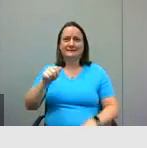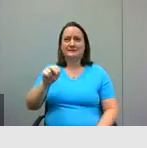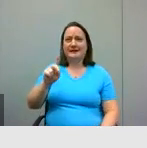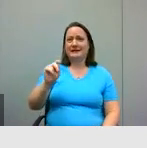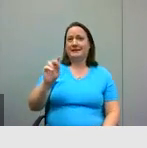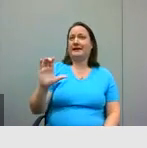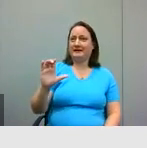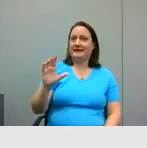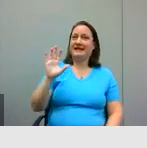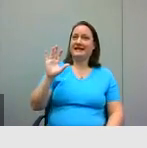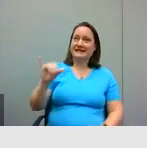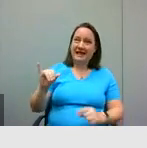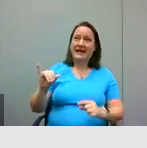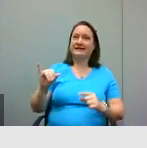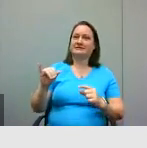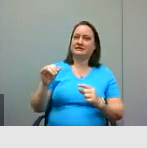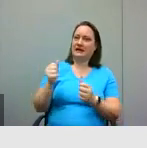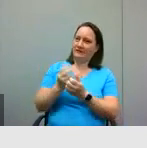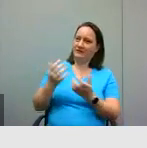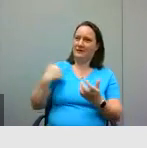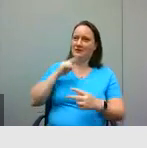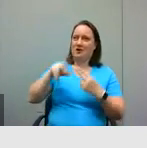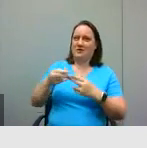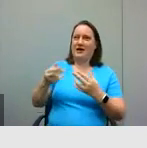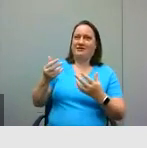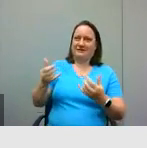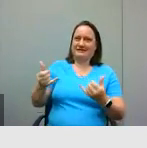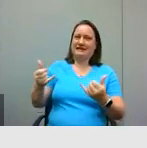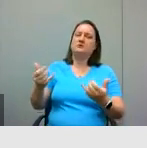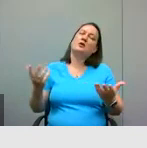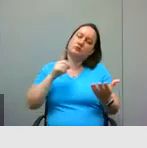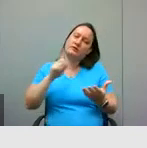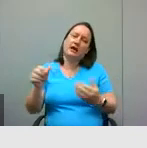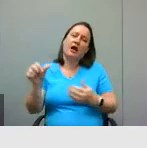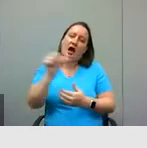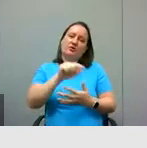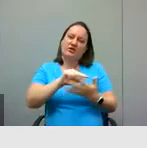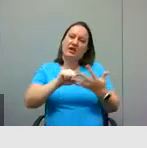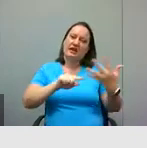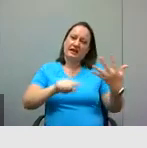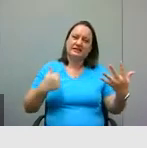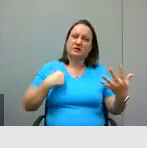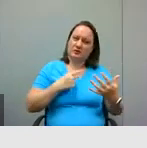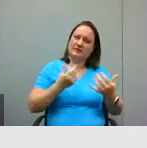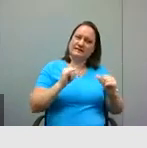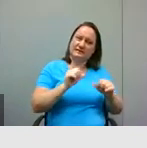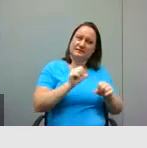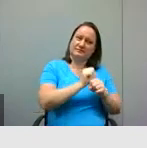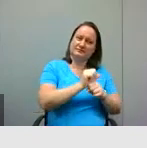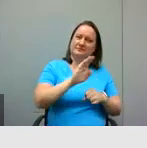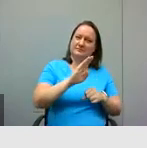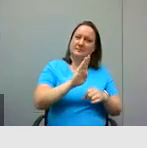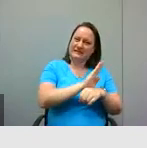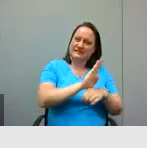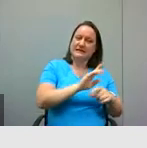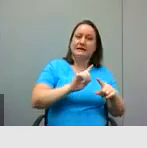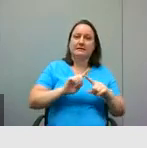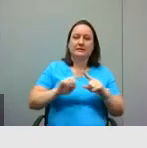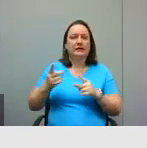these days. Well, actually, there are a lot of other things that are keeping us all busy, but let me chat about the pandemic a little